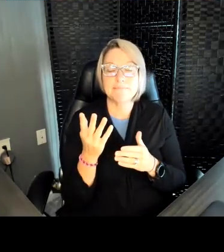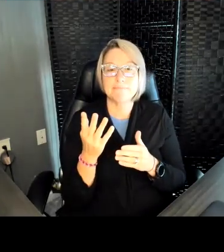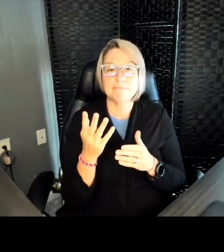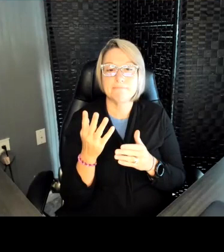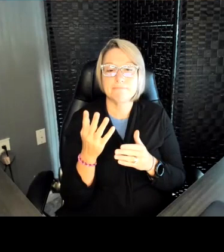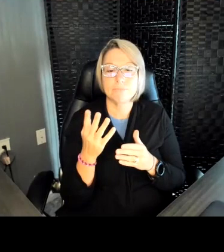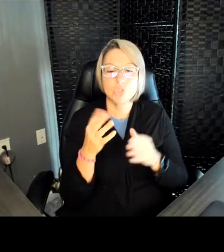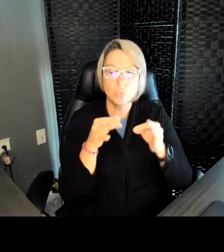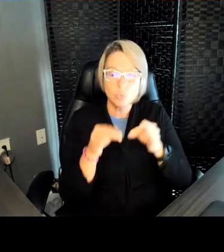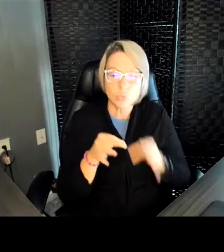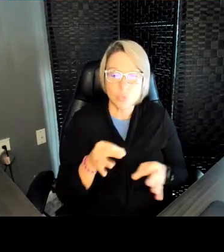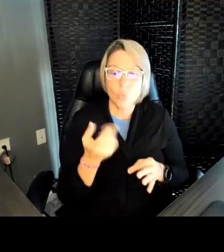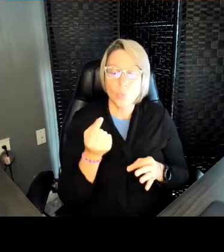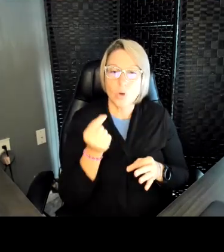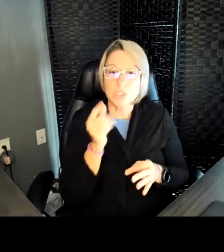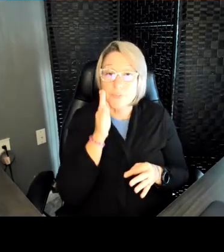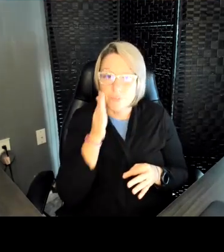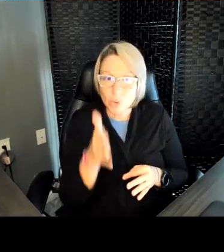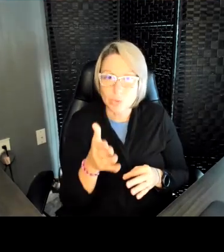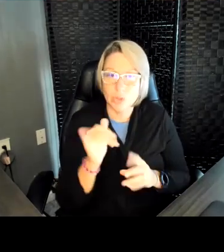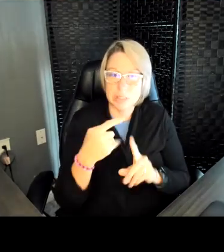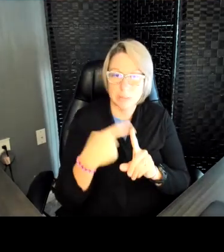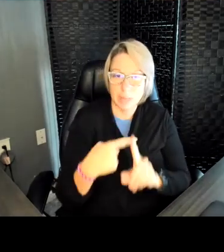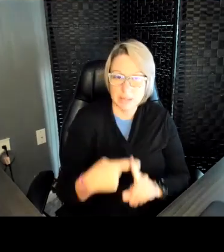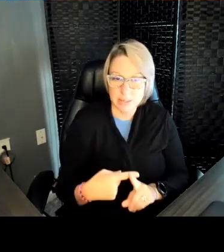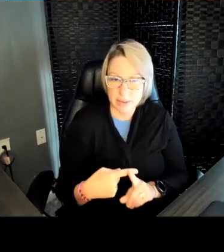about good next steps. They may not totally understand it, but